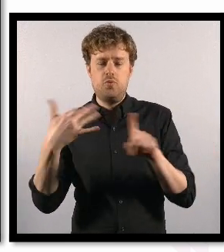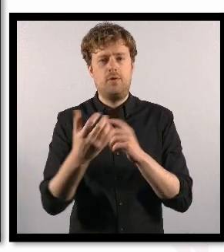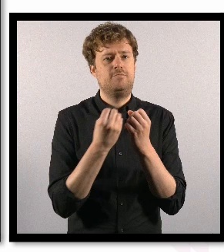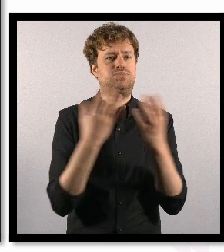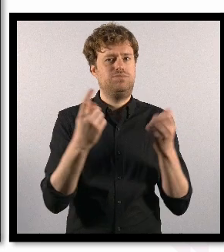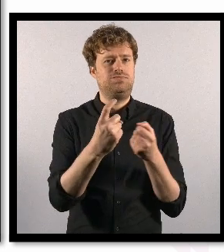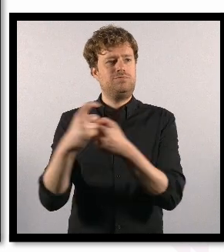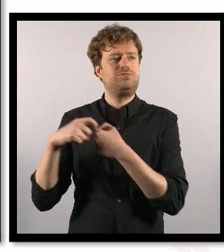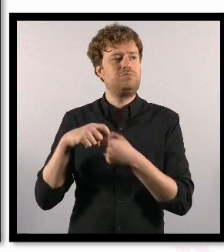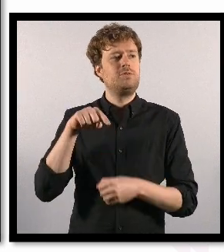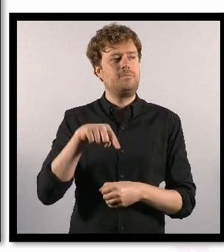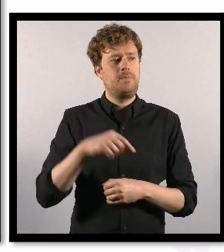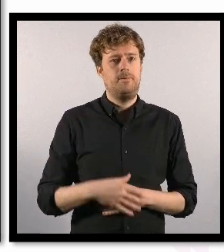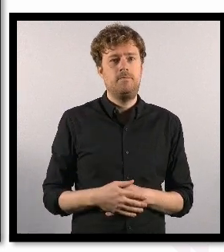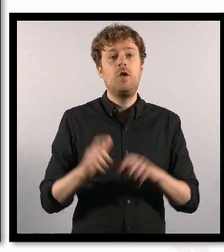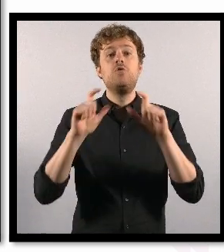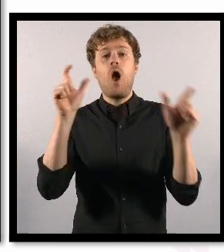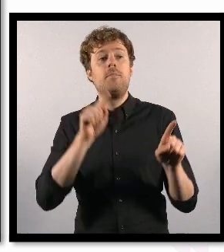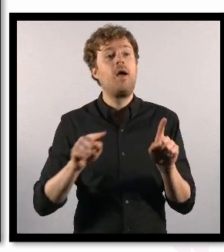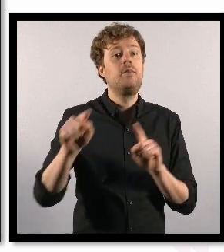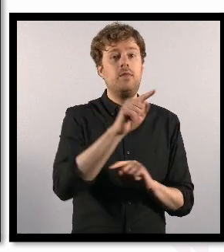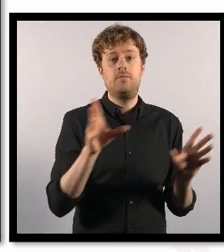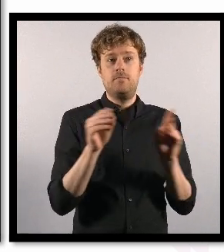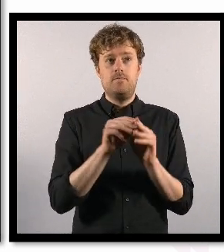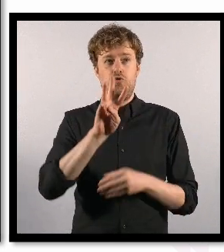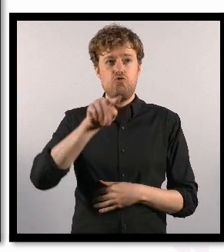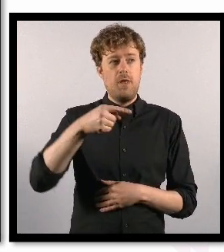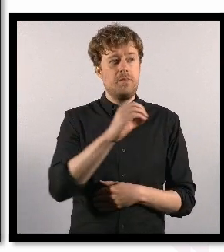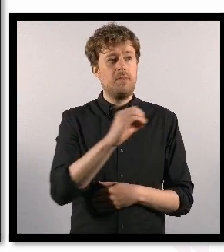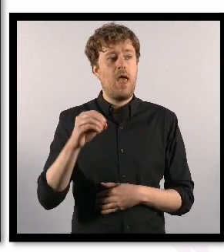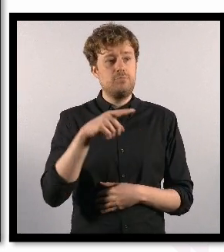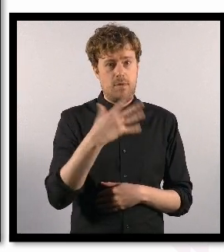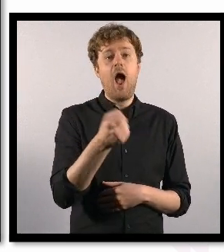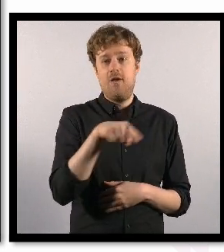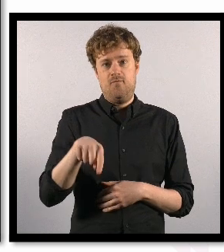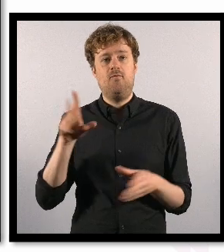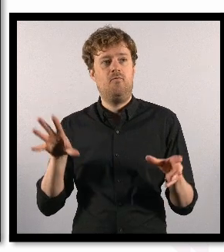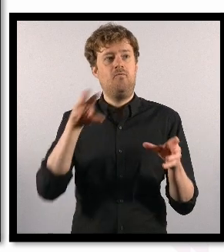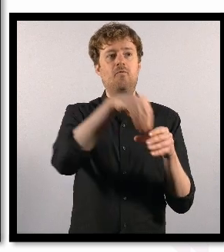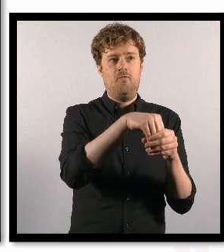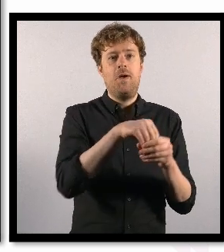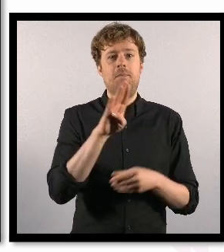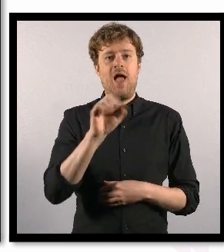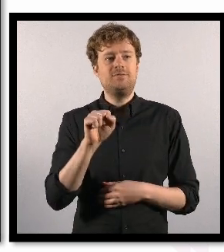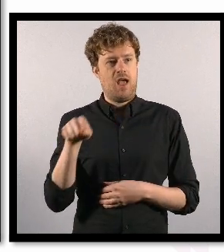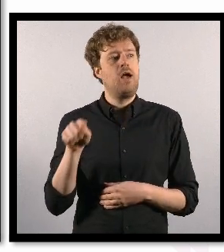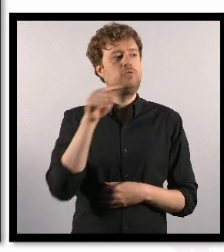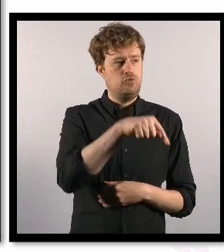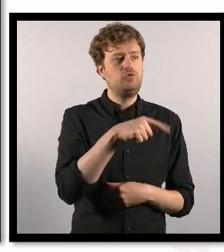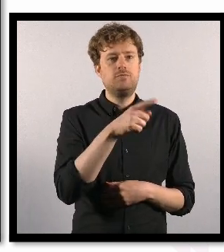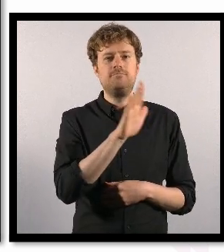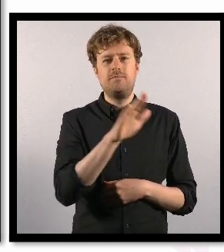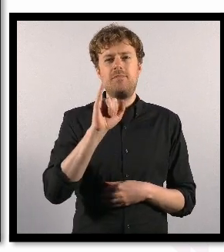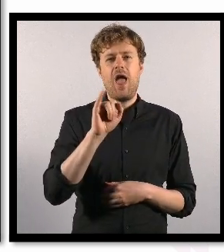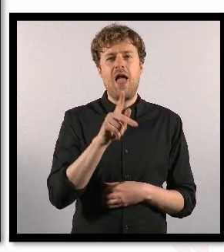Before we open sourced Backstage, we'd already been using it for quite a few years. And it was helping us solve a whole